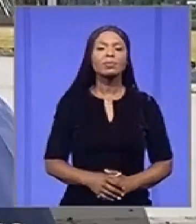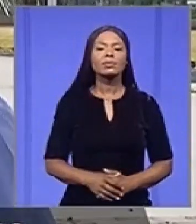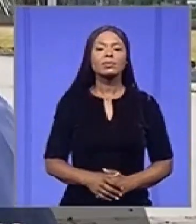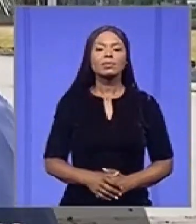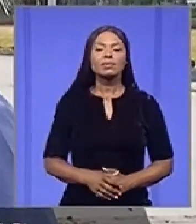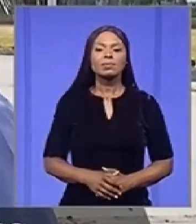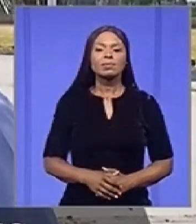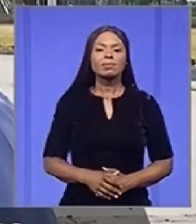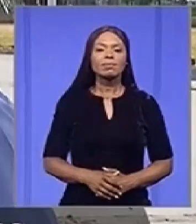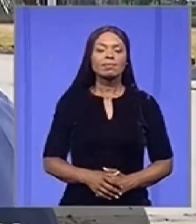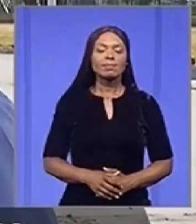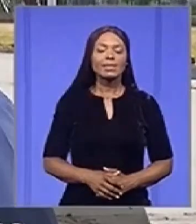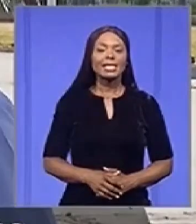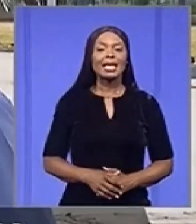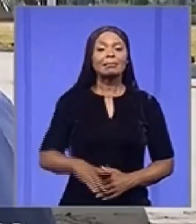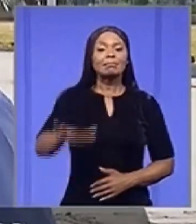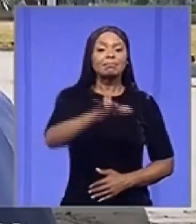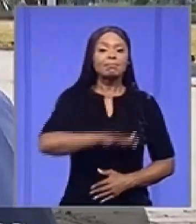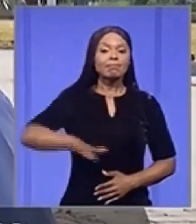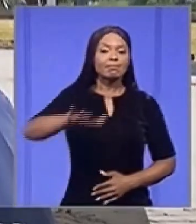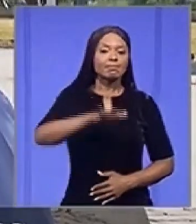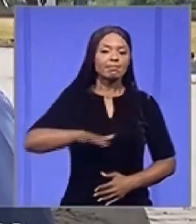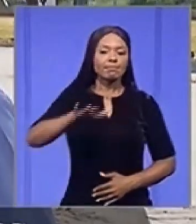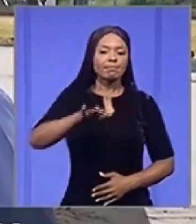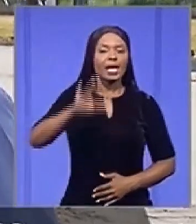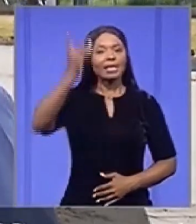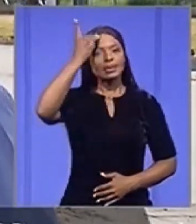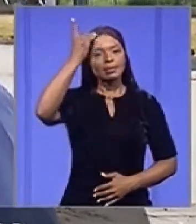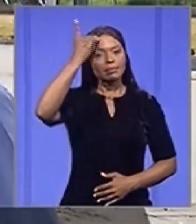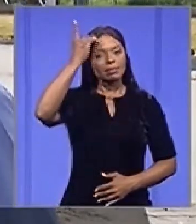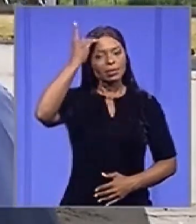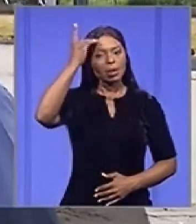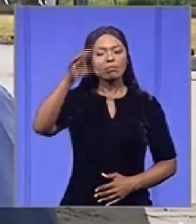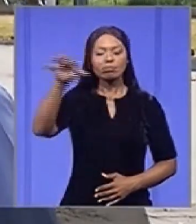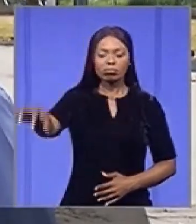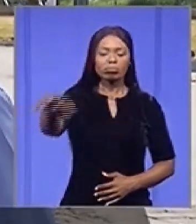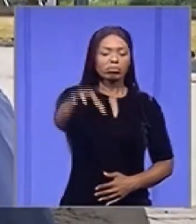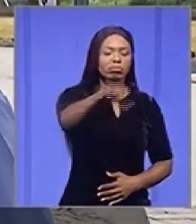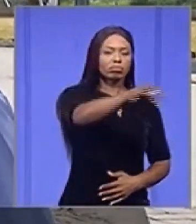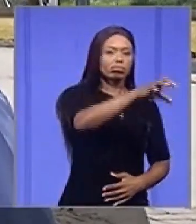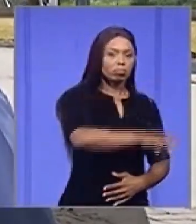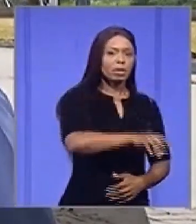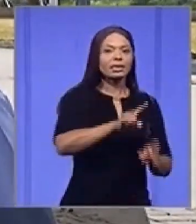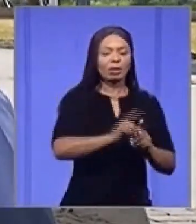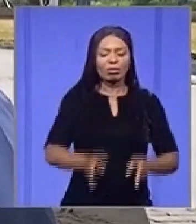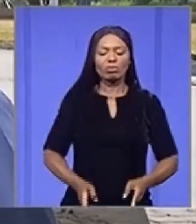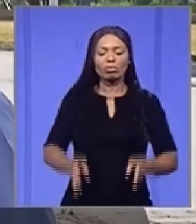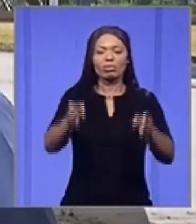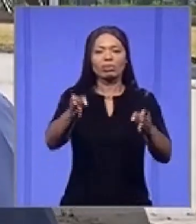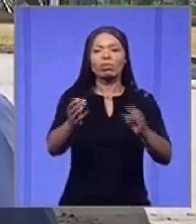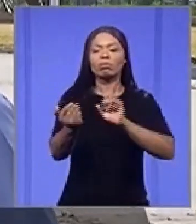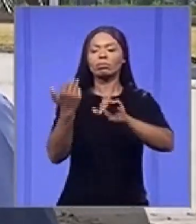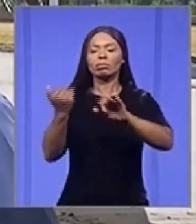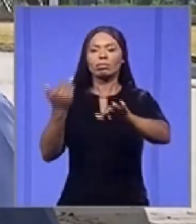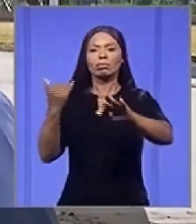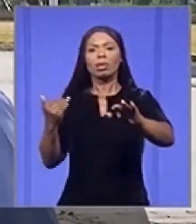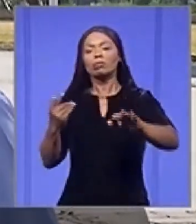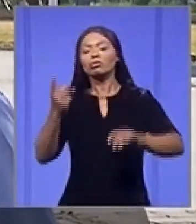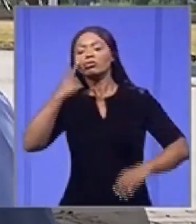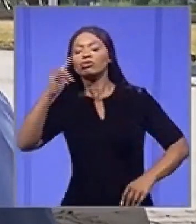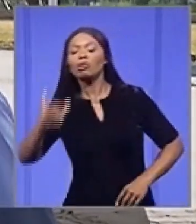stations we around district of eThekwini, they will conduct roadblocks to ensure that there is no one who's